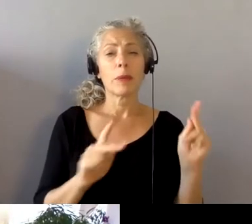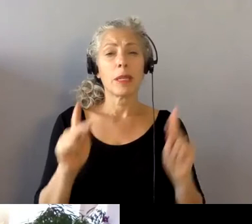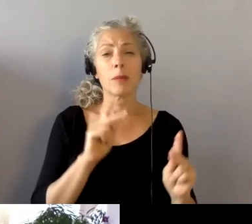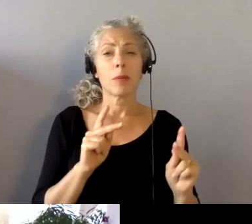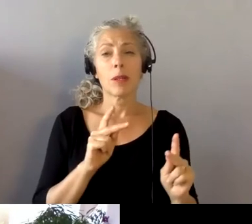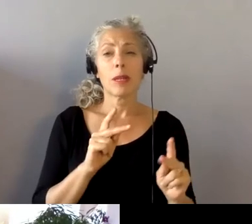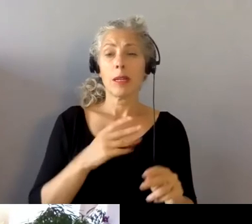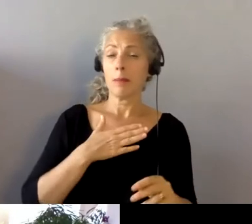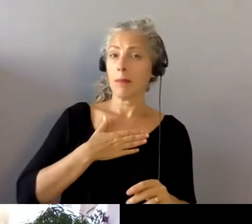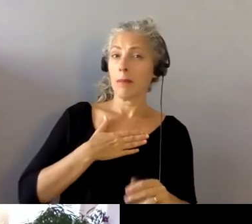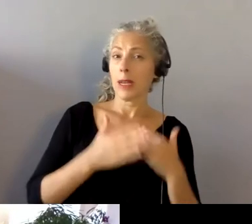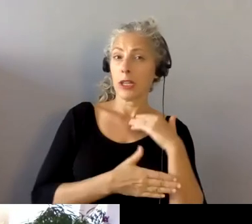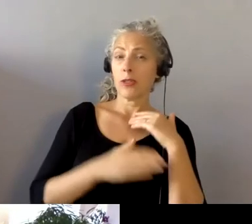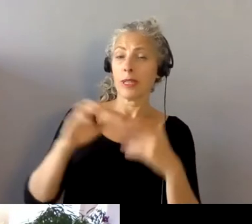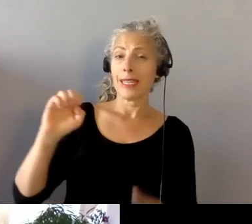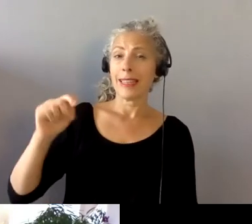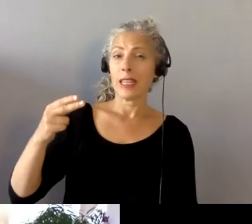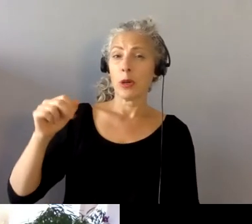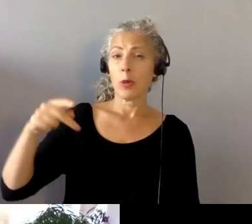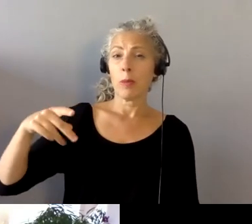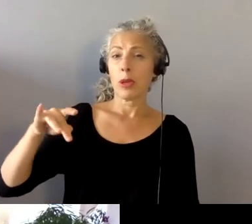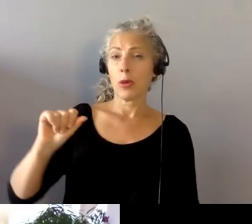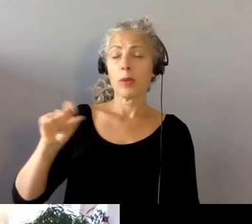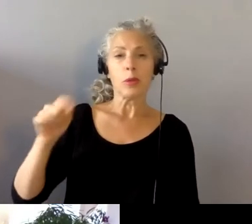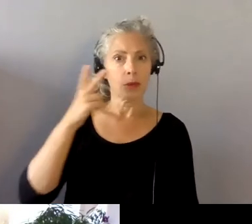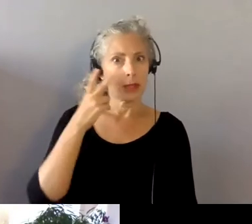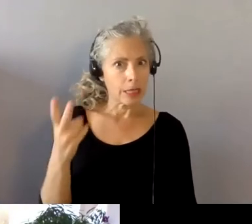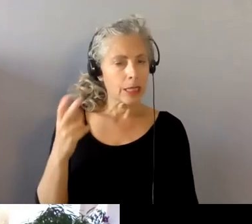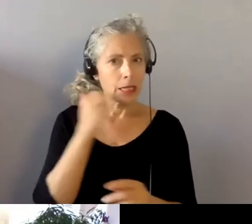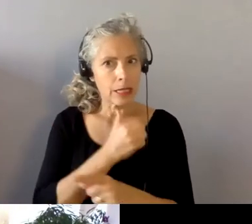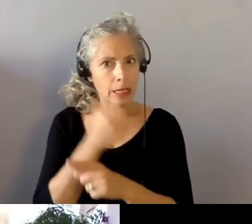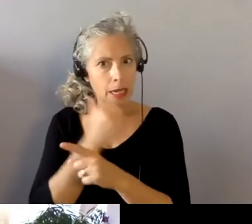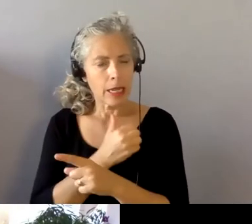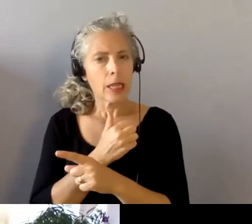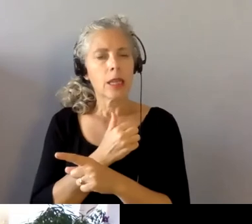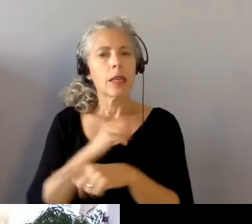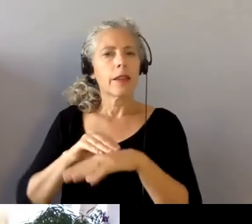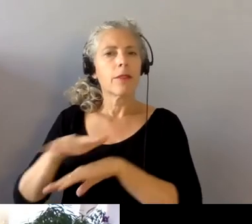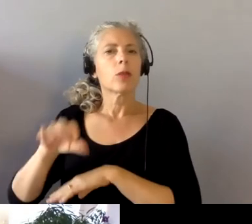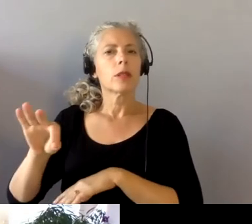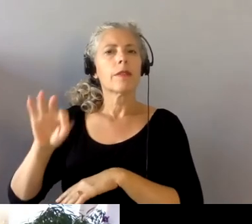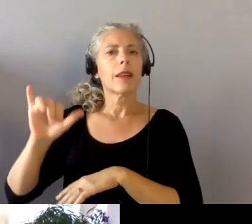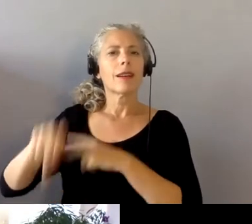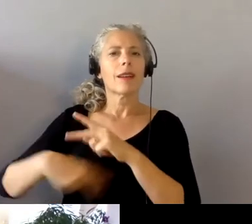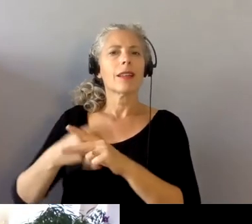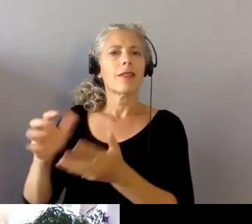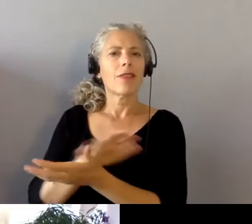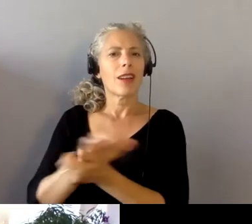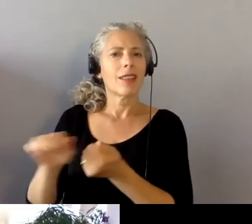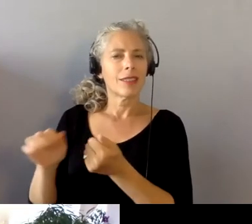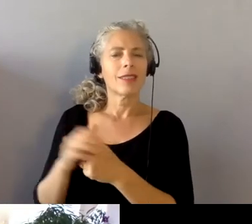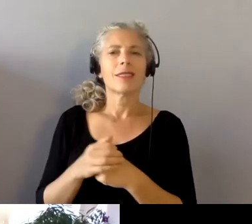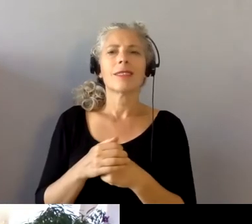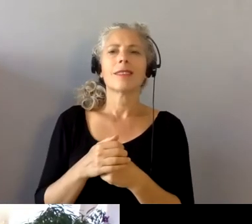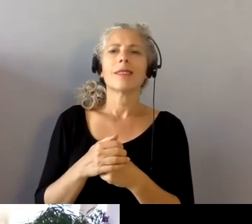in the country of Ethiopia, for example, you're seeing the kind of daily outplay of that form of violence by the kind